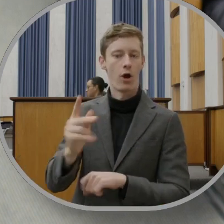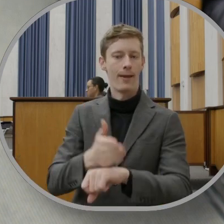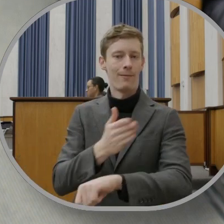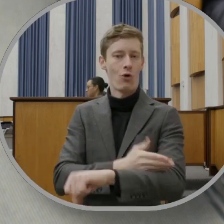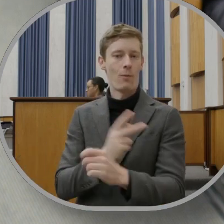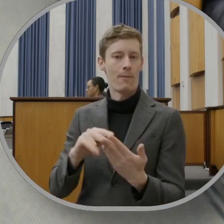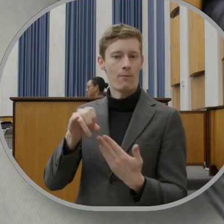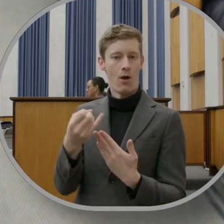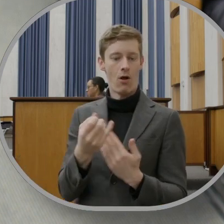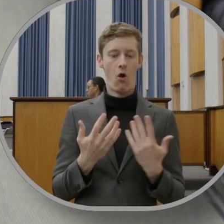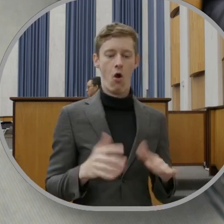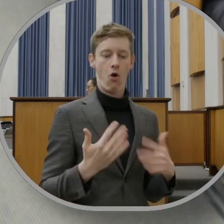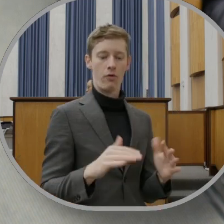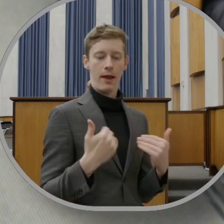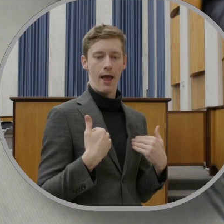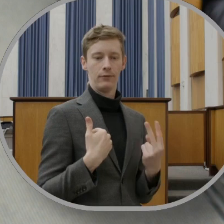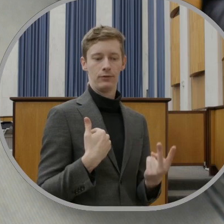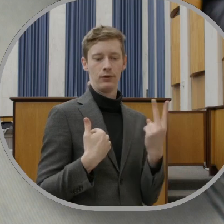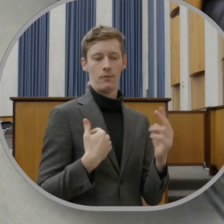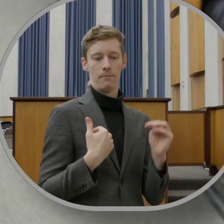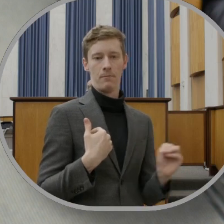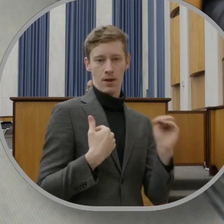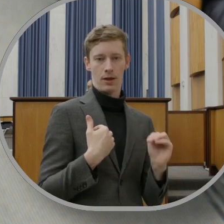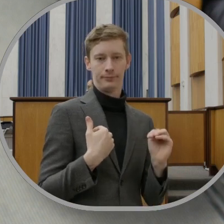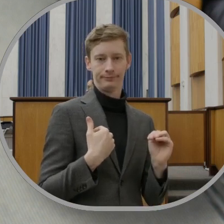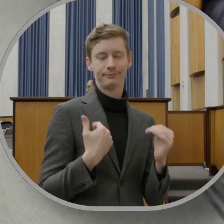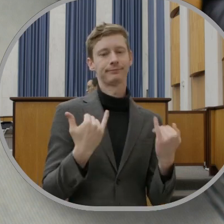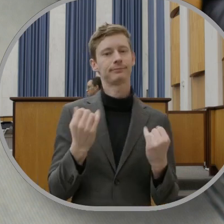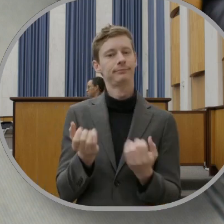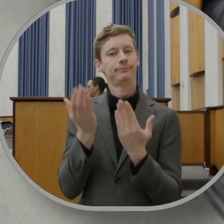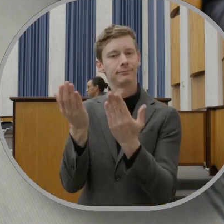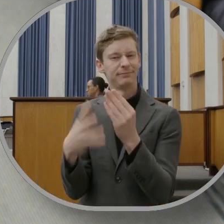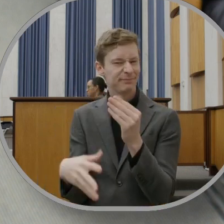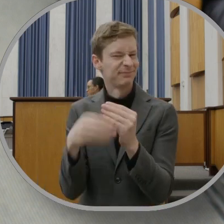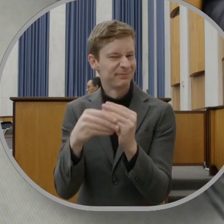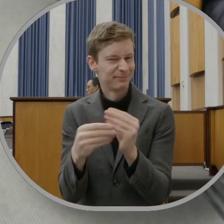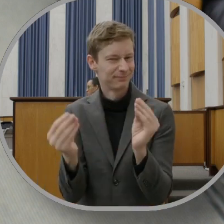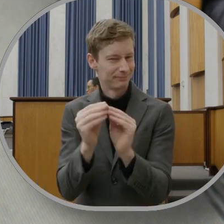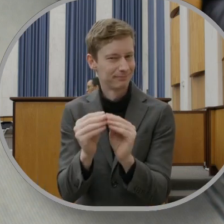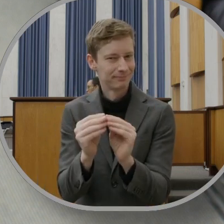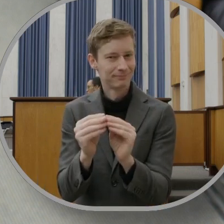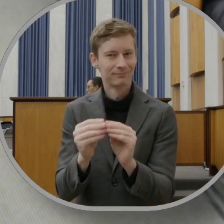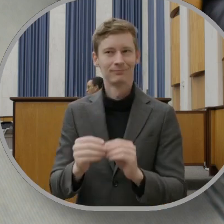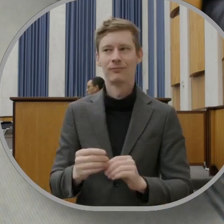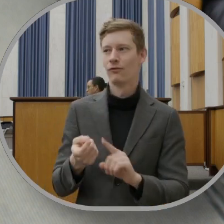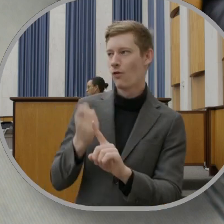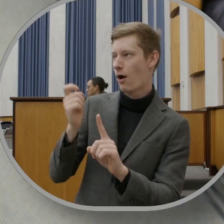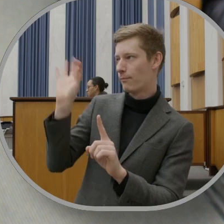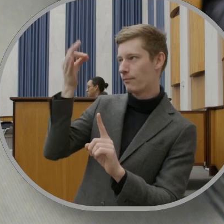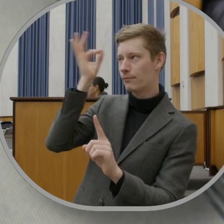of the more than $2 million in incremental funding we are proposing to spend from this fiscal year in ARPA